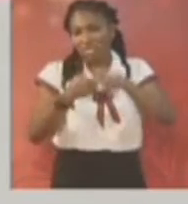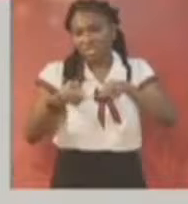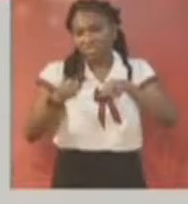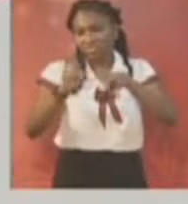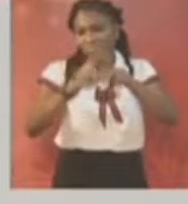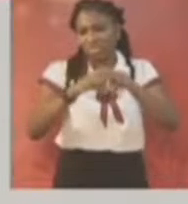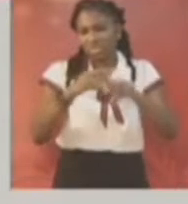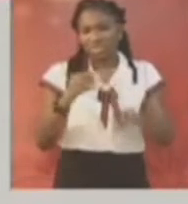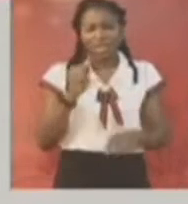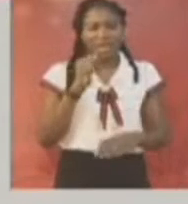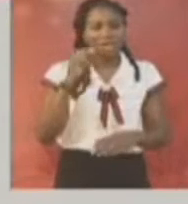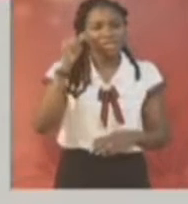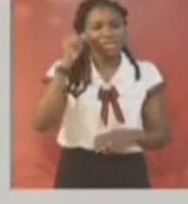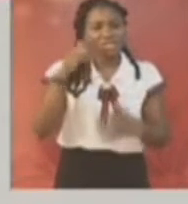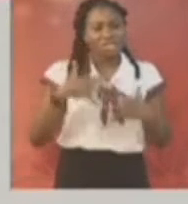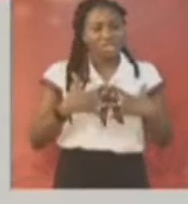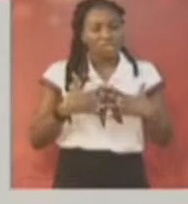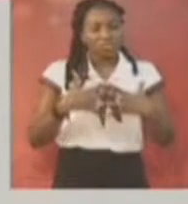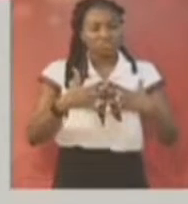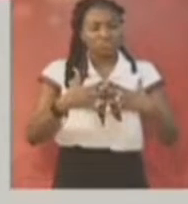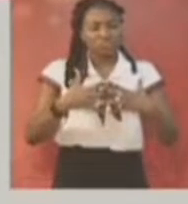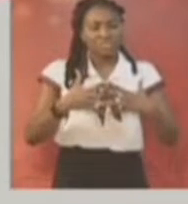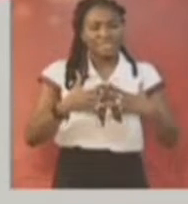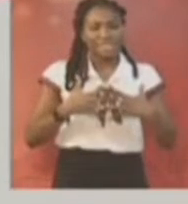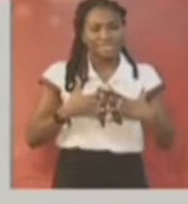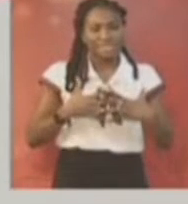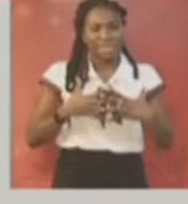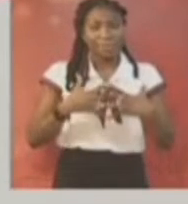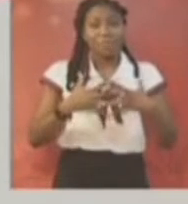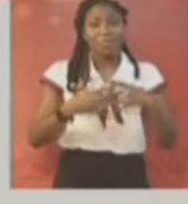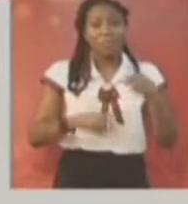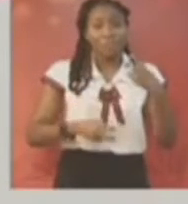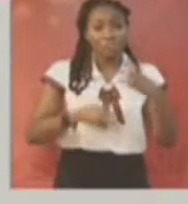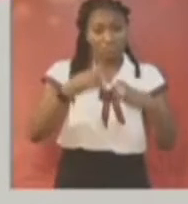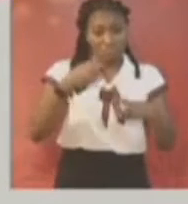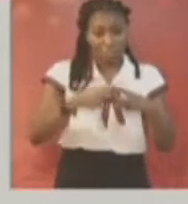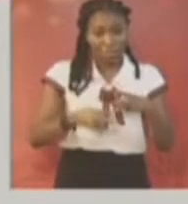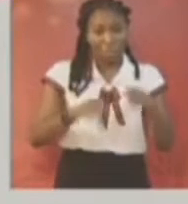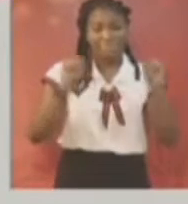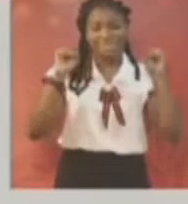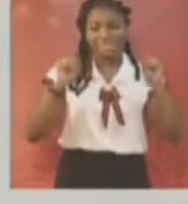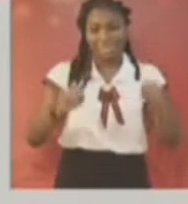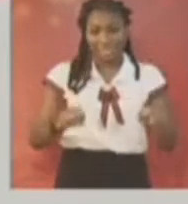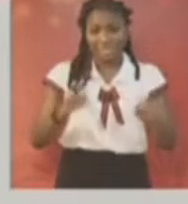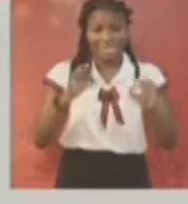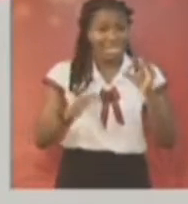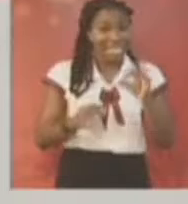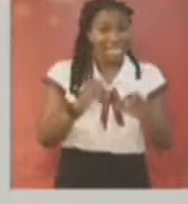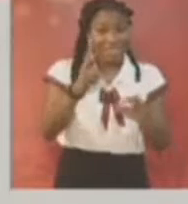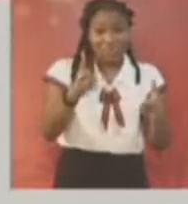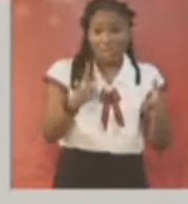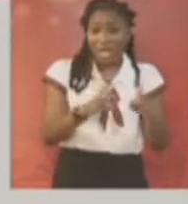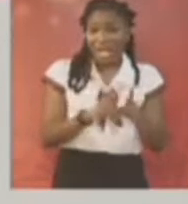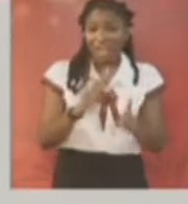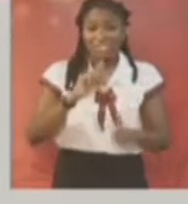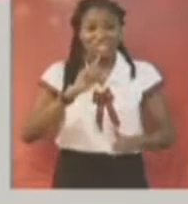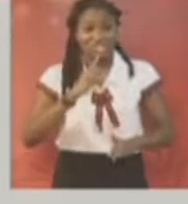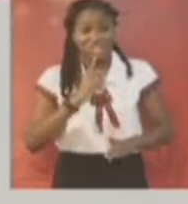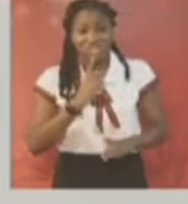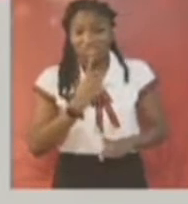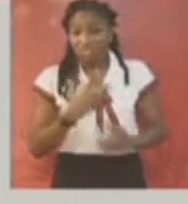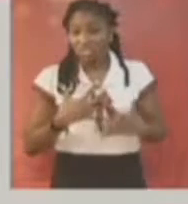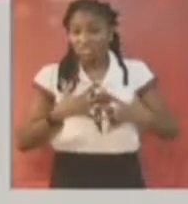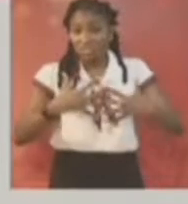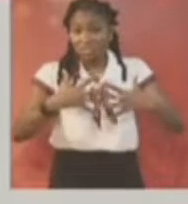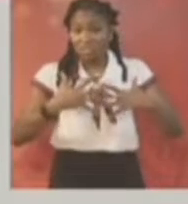breathing, the adult respiratory distress syndrome, things like that, that we expect if you have a severe respiratory illness